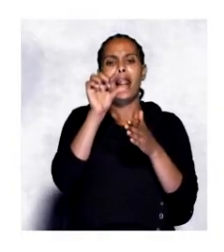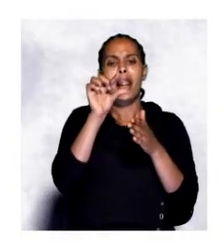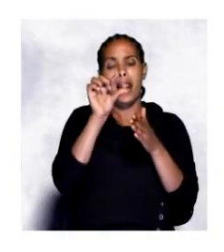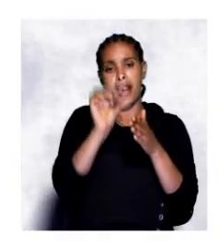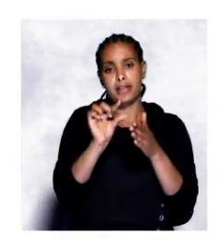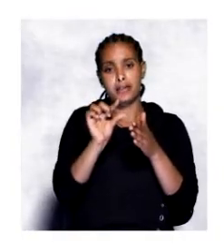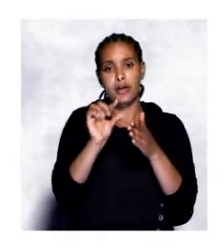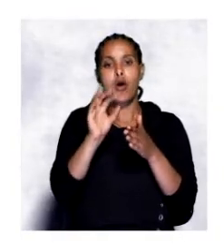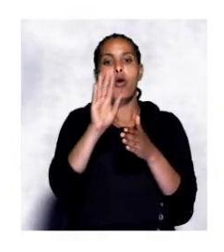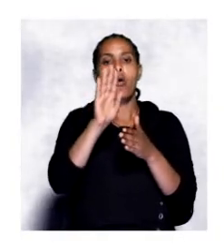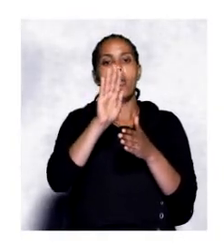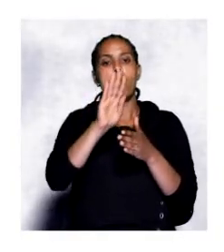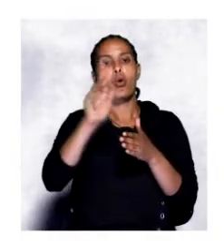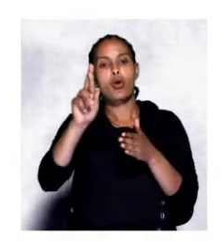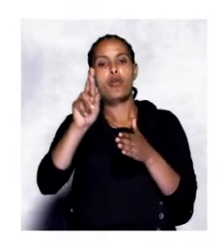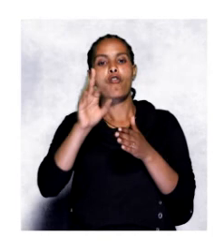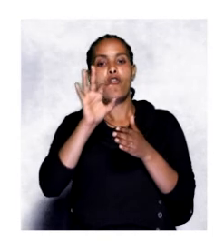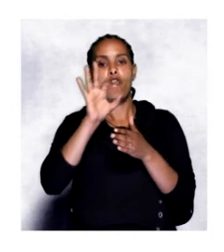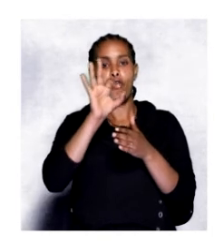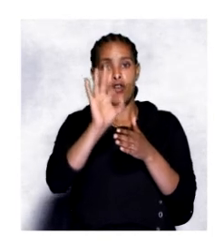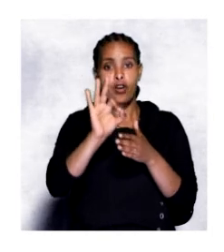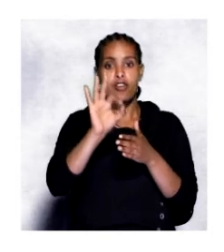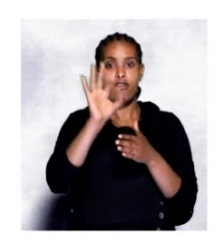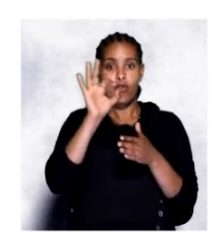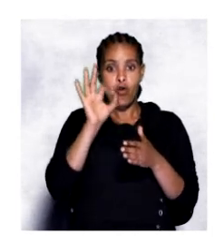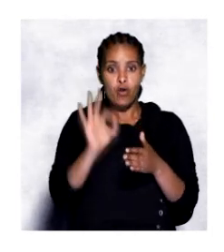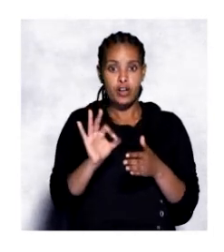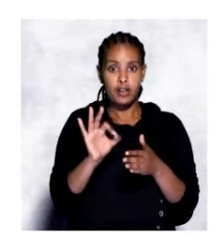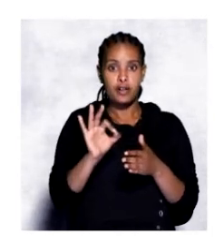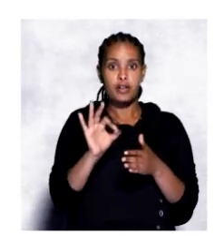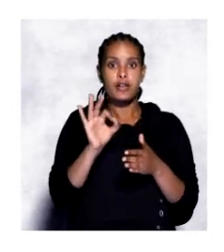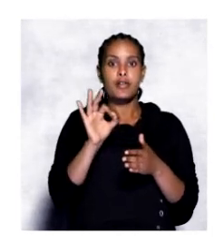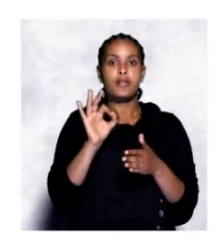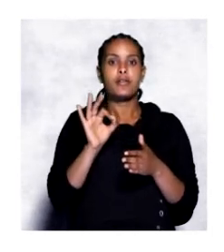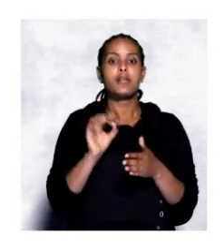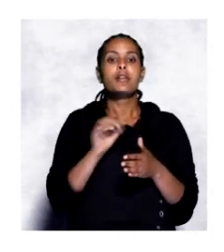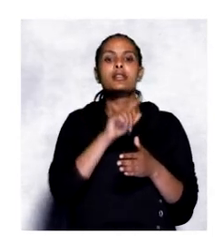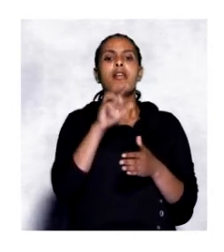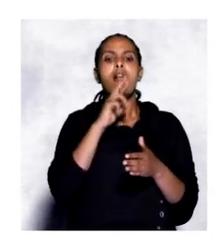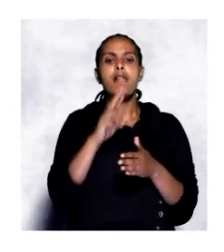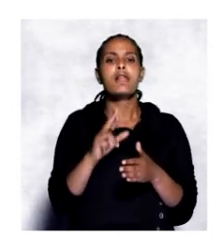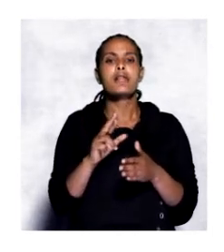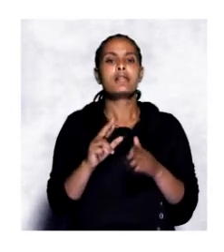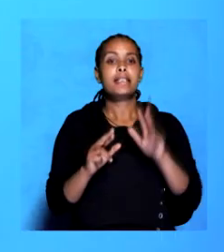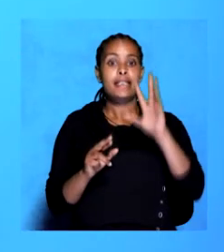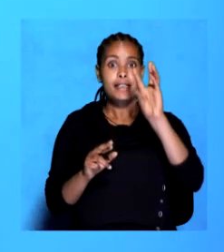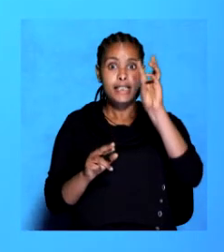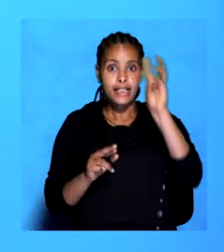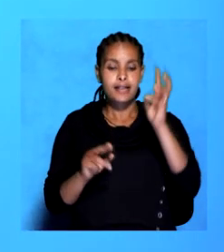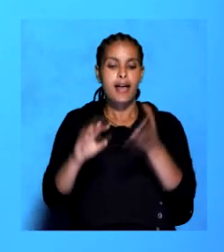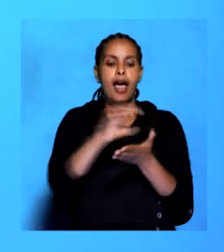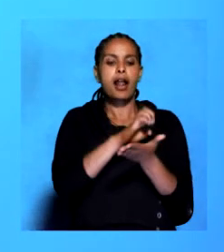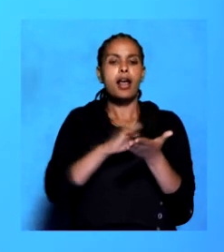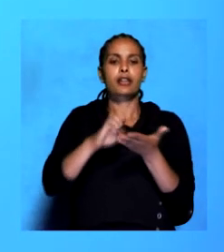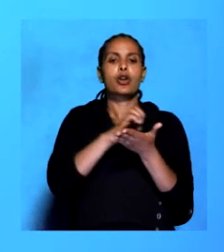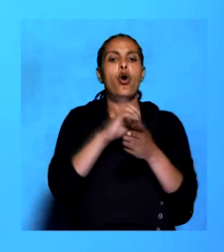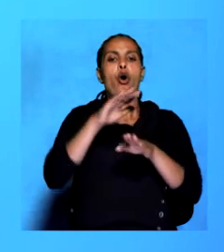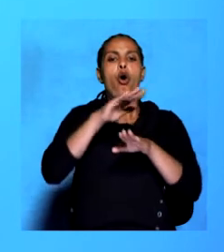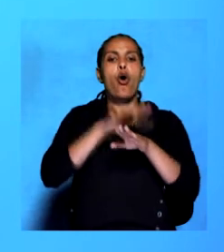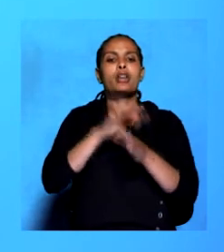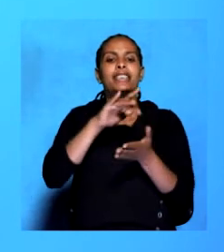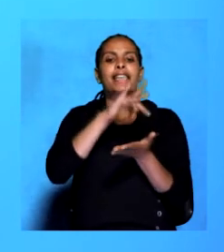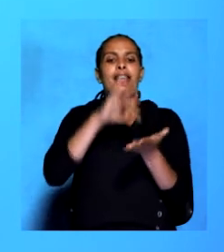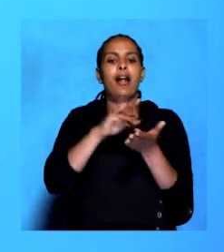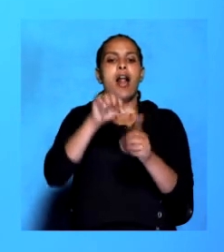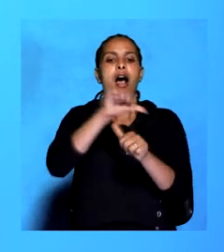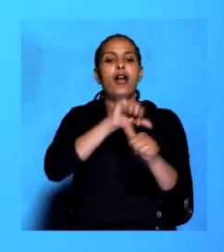is boron, fluorine, fluorine, fluorine. There are 6 electrons on the central